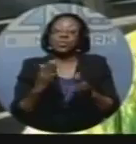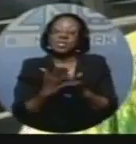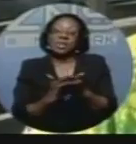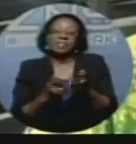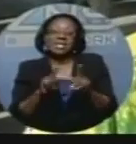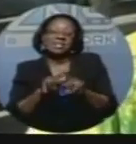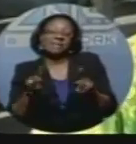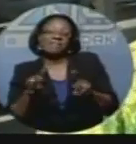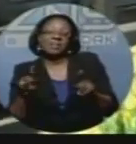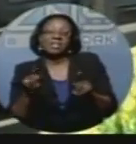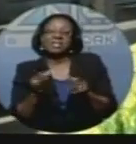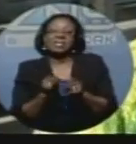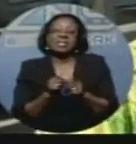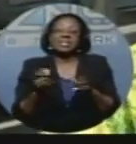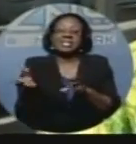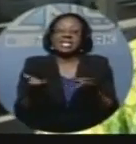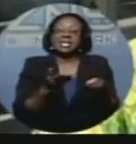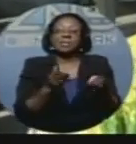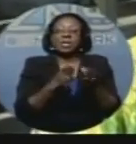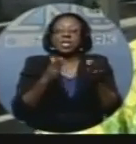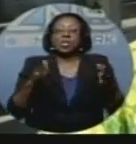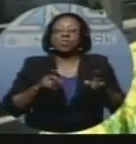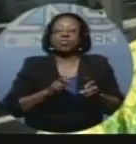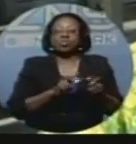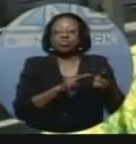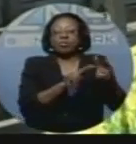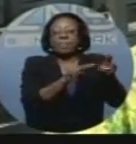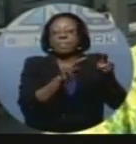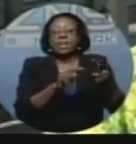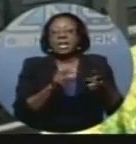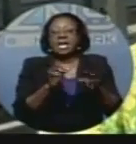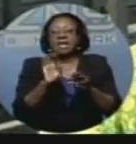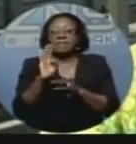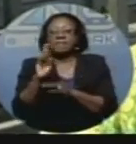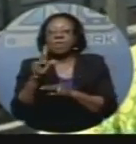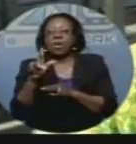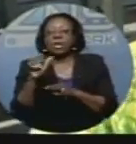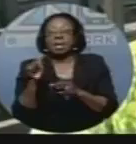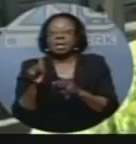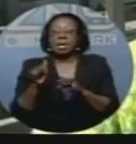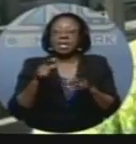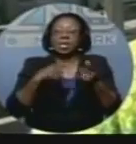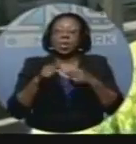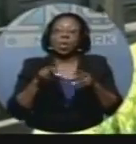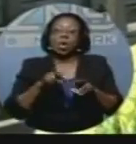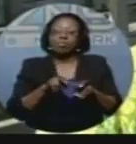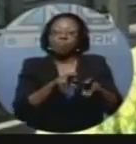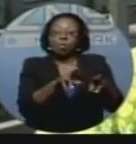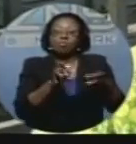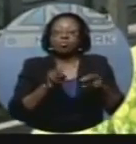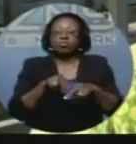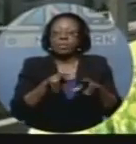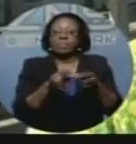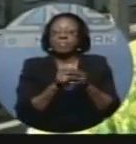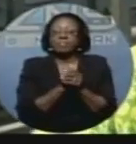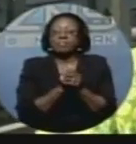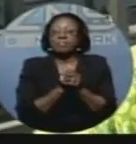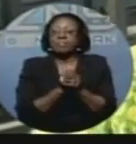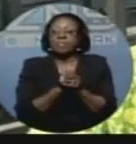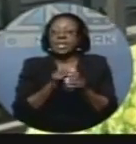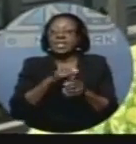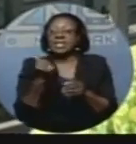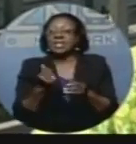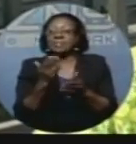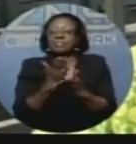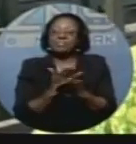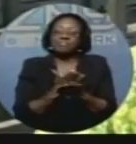take them on a huge trip, sometimes the West Coast or Florida, and they go on roller coasters. They do things that they're never able to do. And then there are